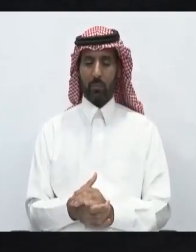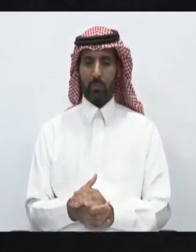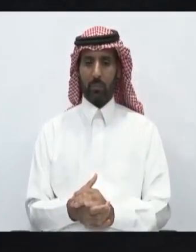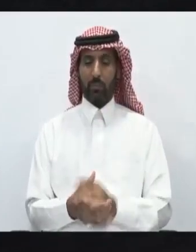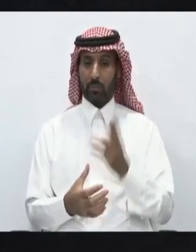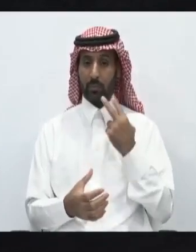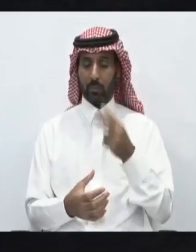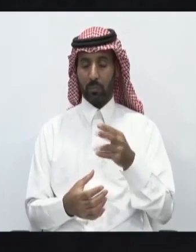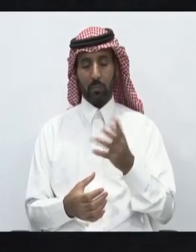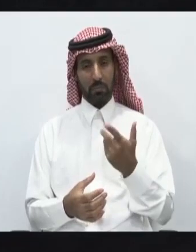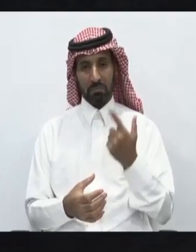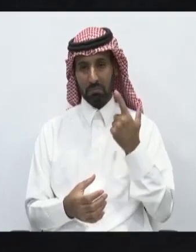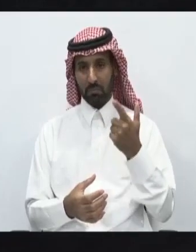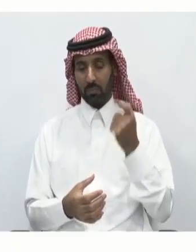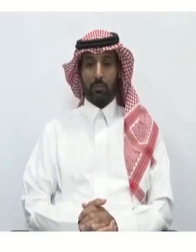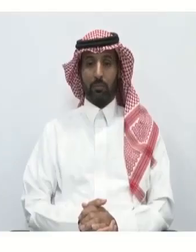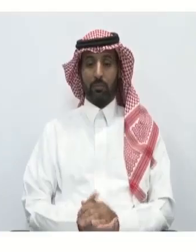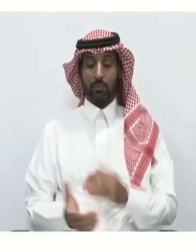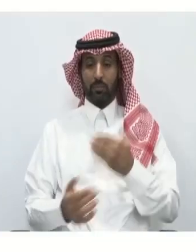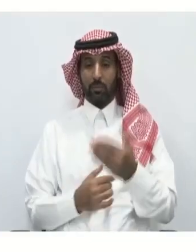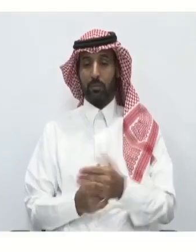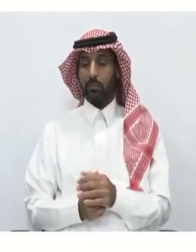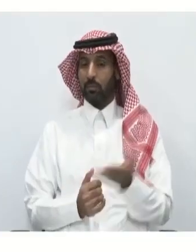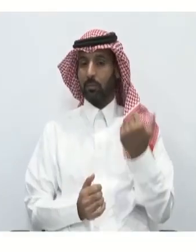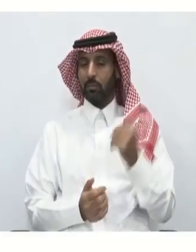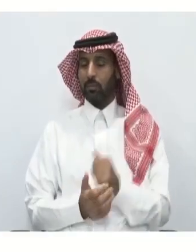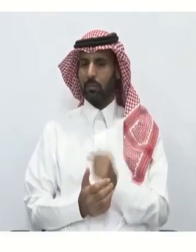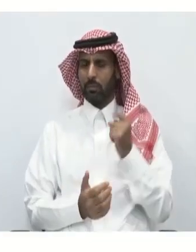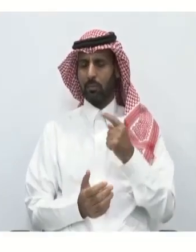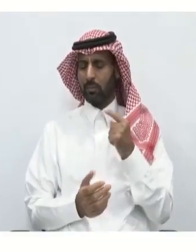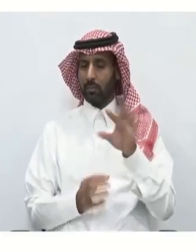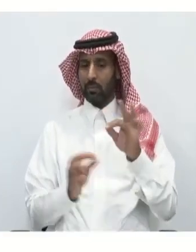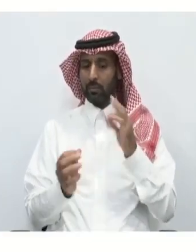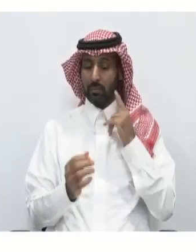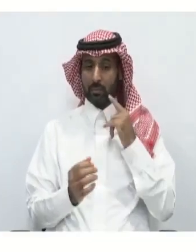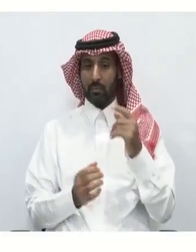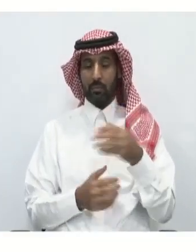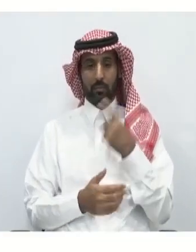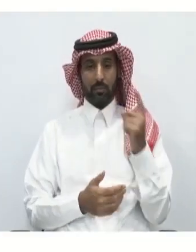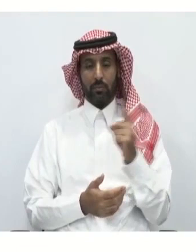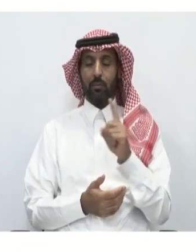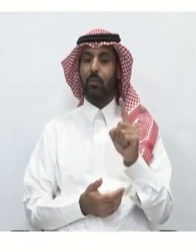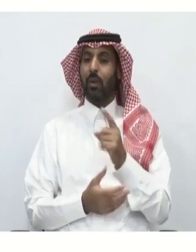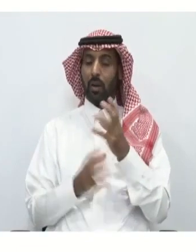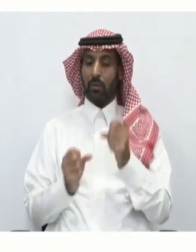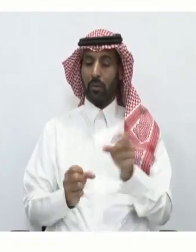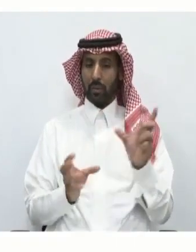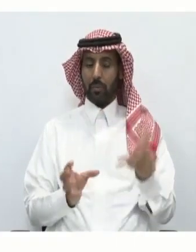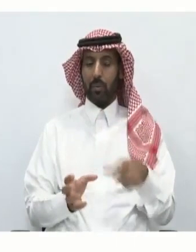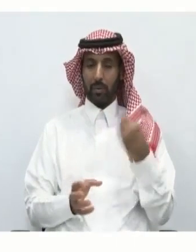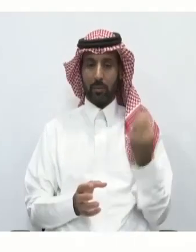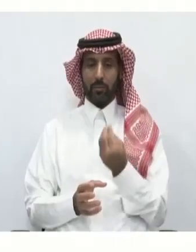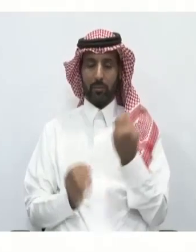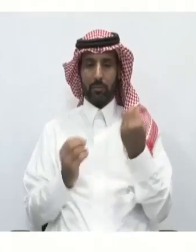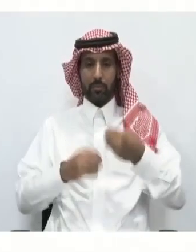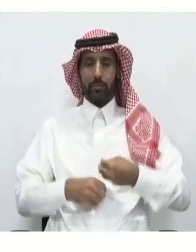a point of view, of an opinion. For me, so as I said, I think that we'd choose the ecotourism. Let's jump now to what